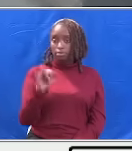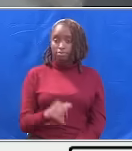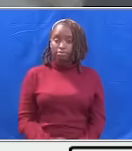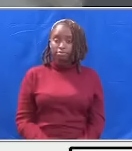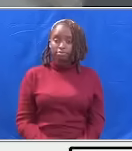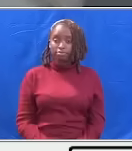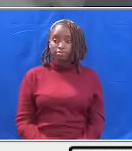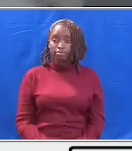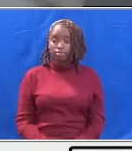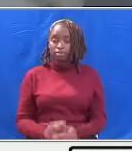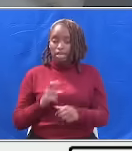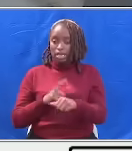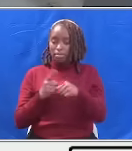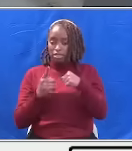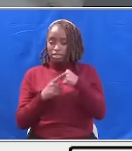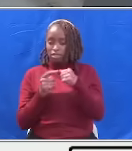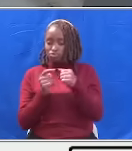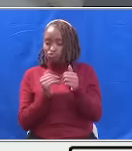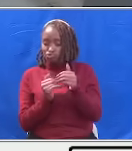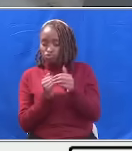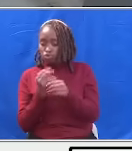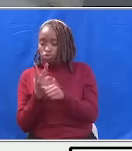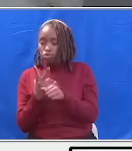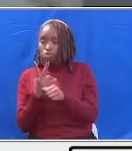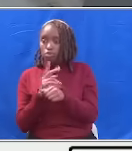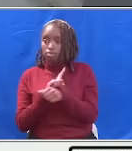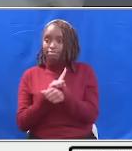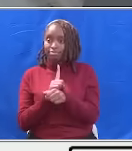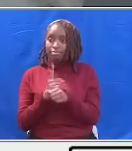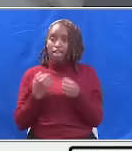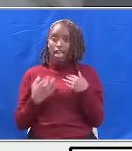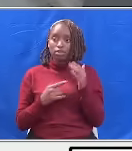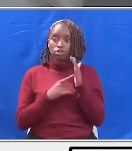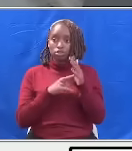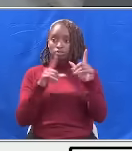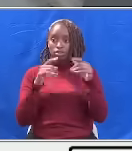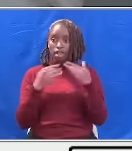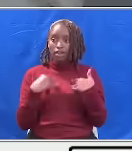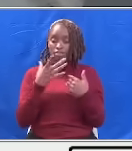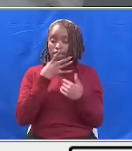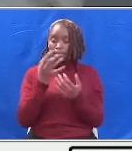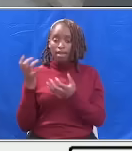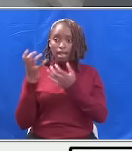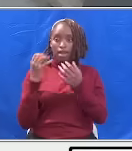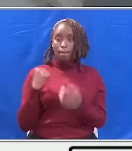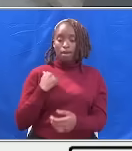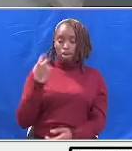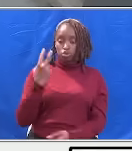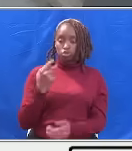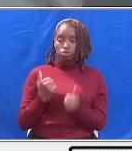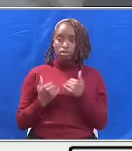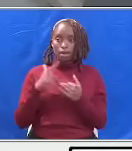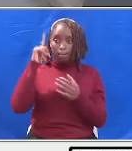At around 6:02 a.m., the CCTV footage shows Hashim Dagane carrying two bags believed to contain the remains of